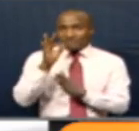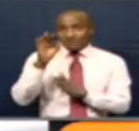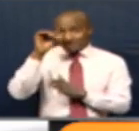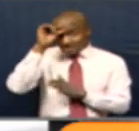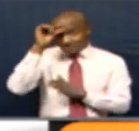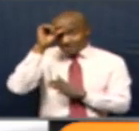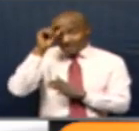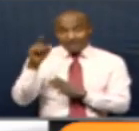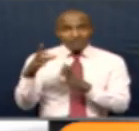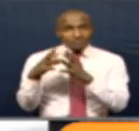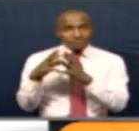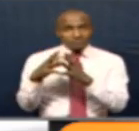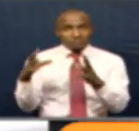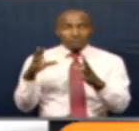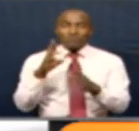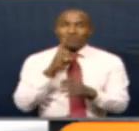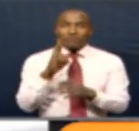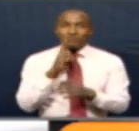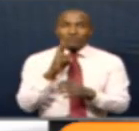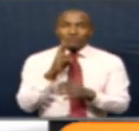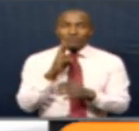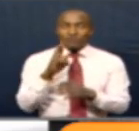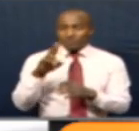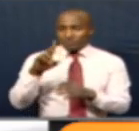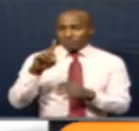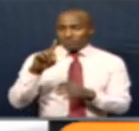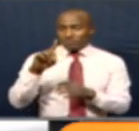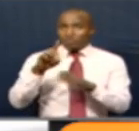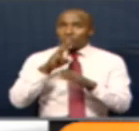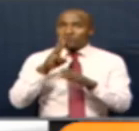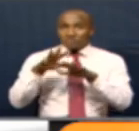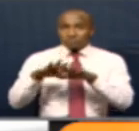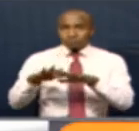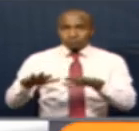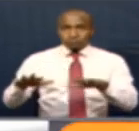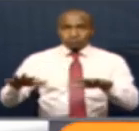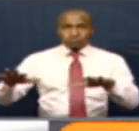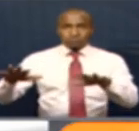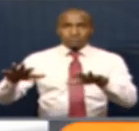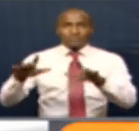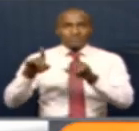is an expansion of the Ruiru dam. You then have